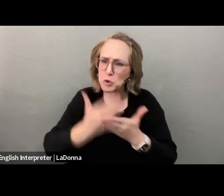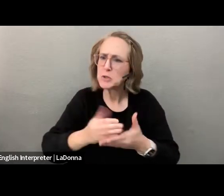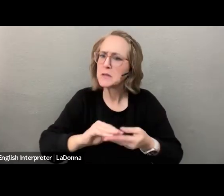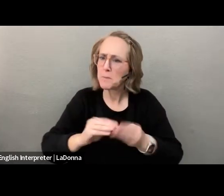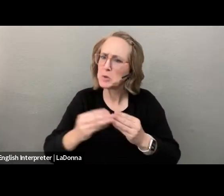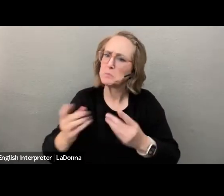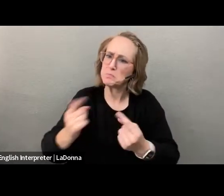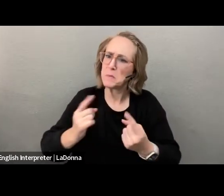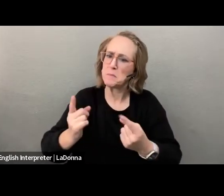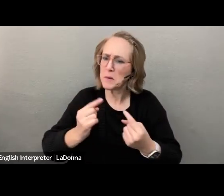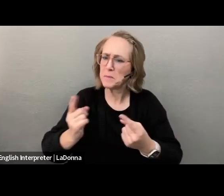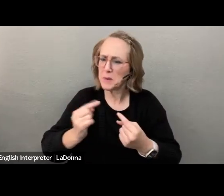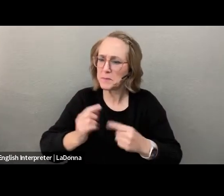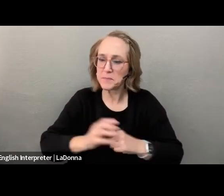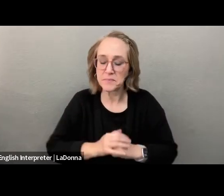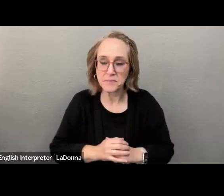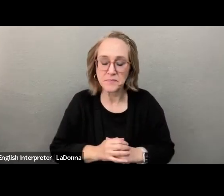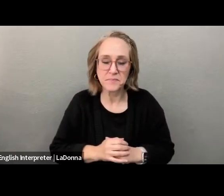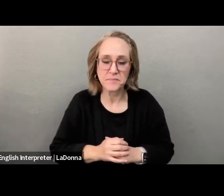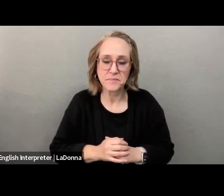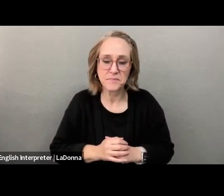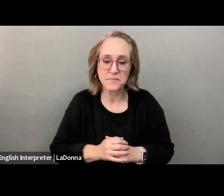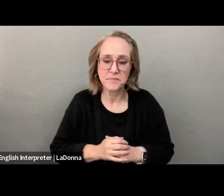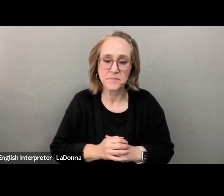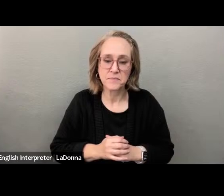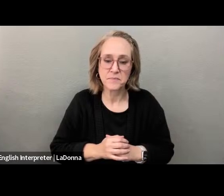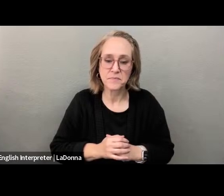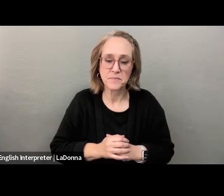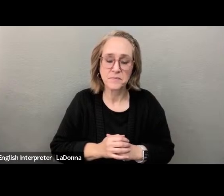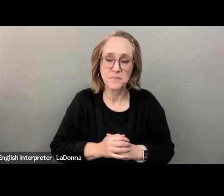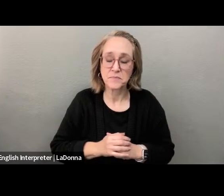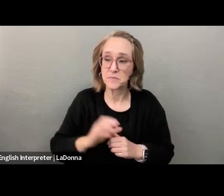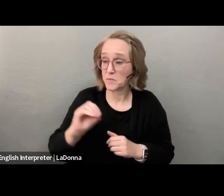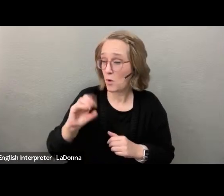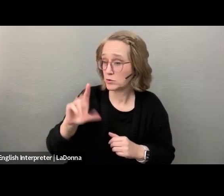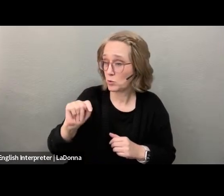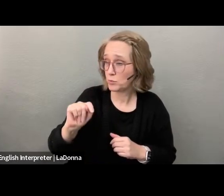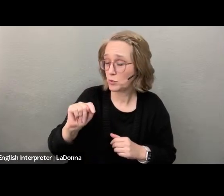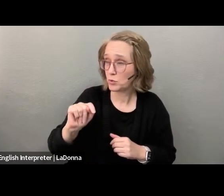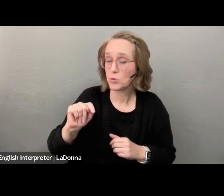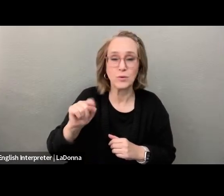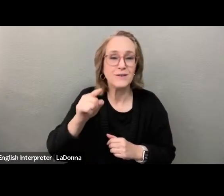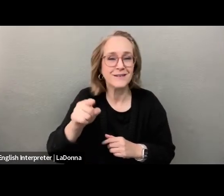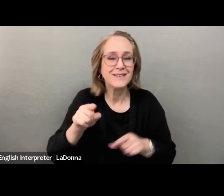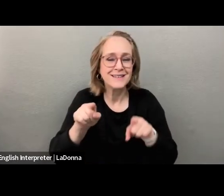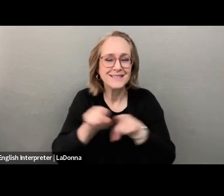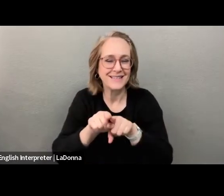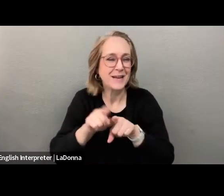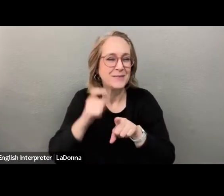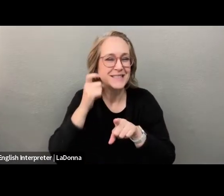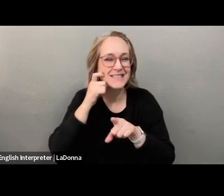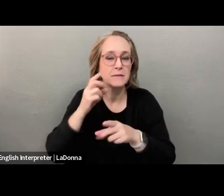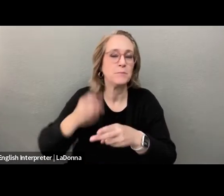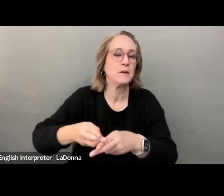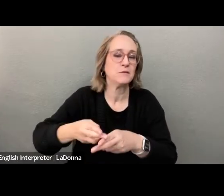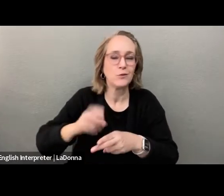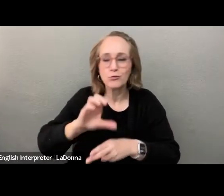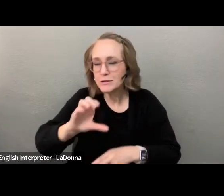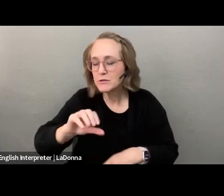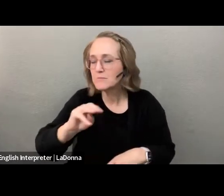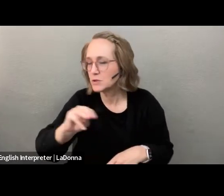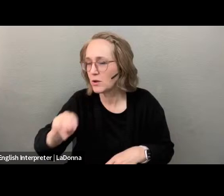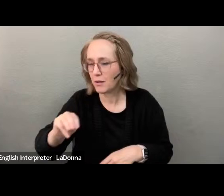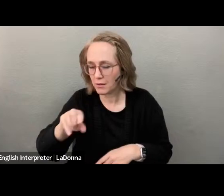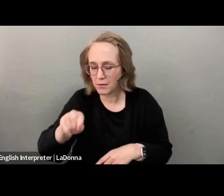that. This past couple of months, starting in October, I think, as Christy and Michelle mentioned,